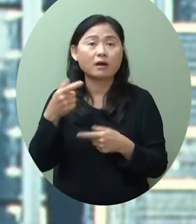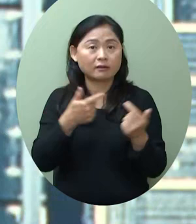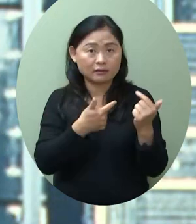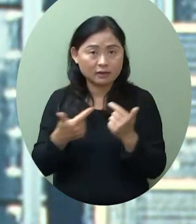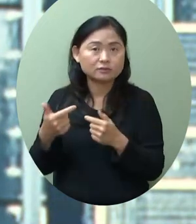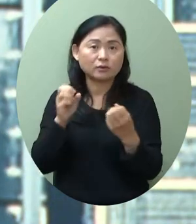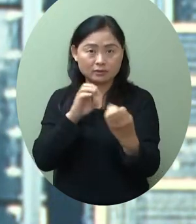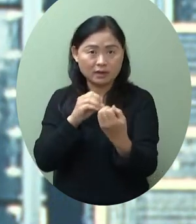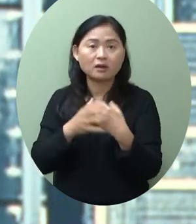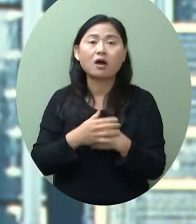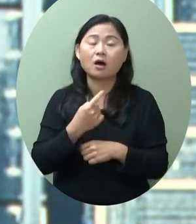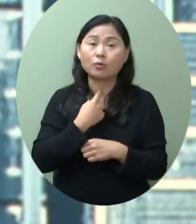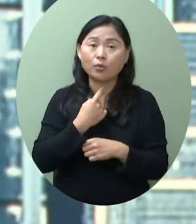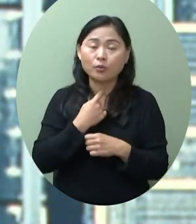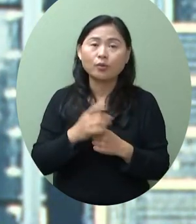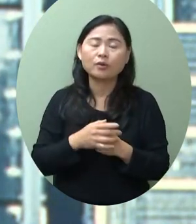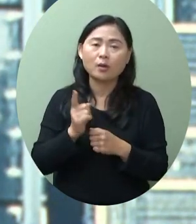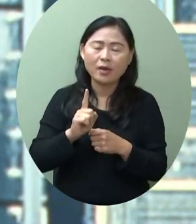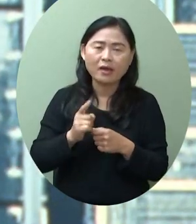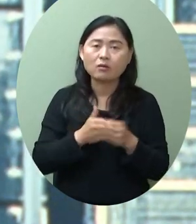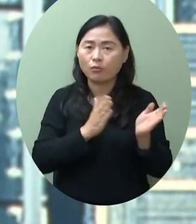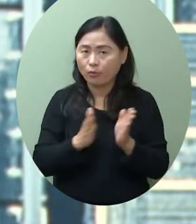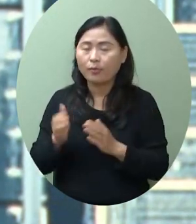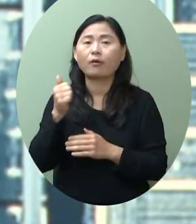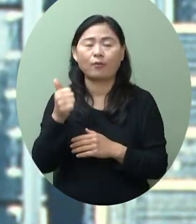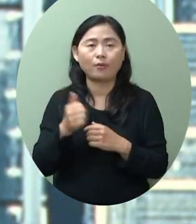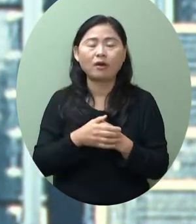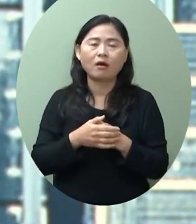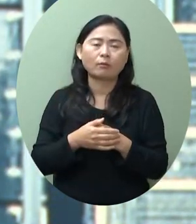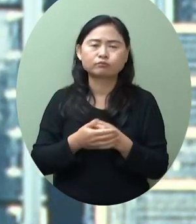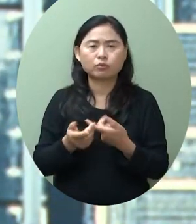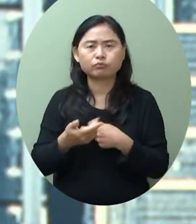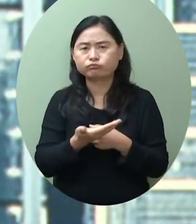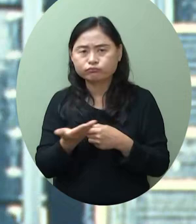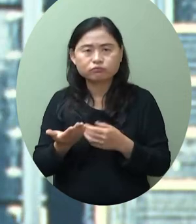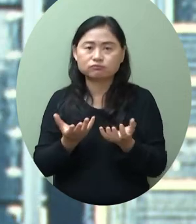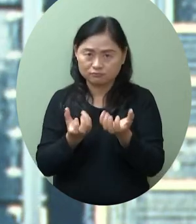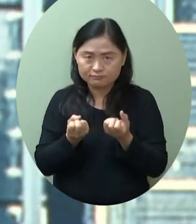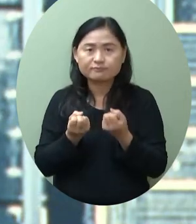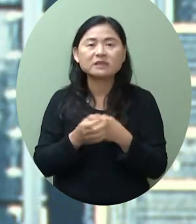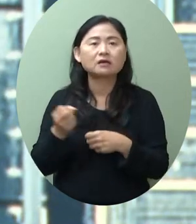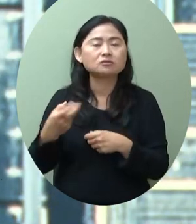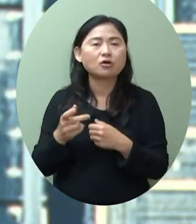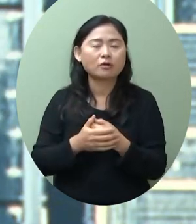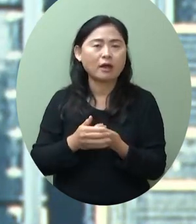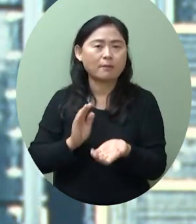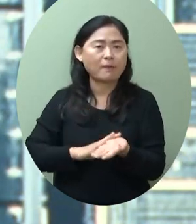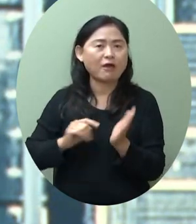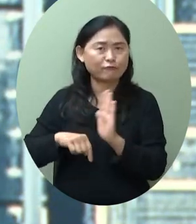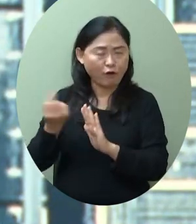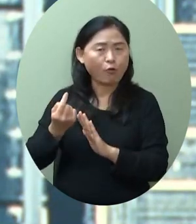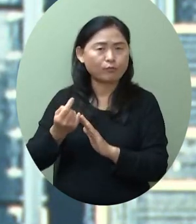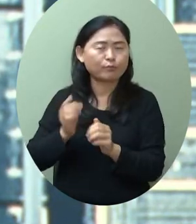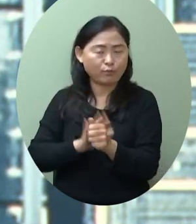acceptable arrangements that will give us the assurance on fighting the epidemic, but at the moment allowing the business